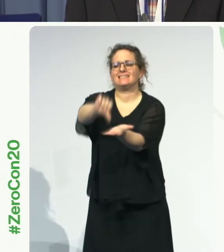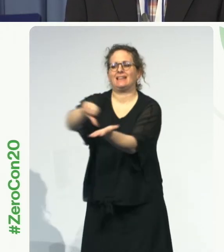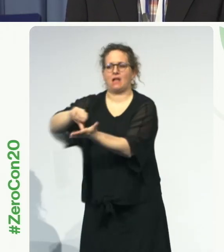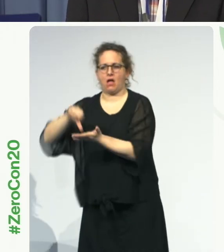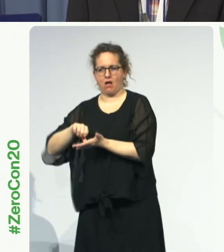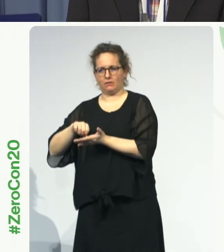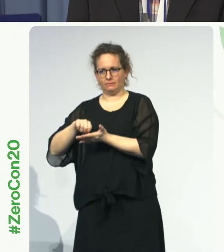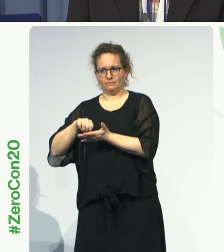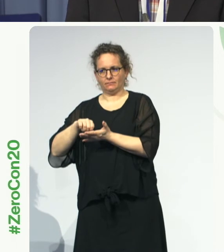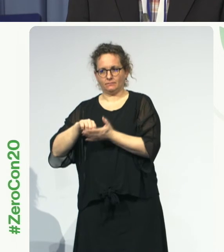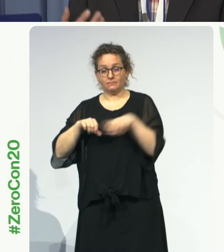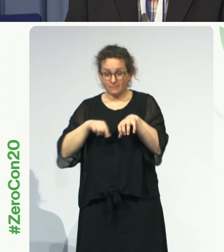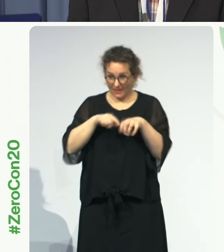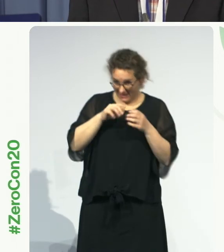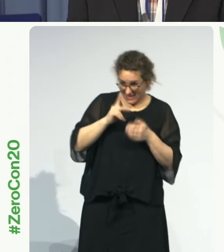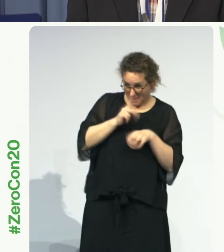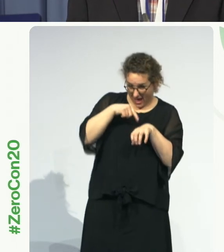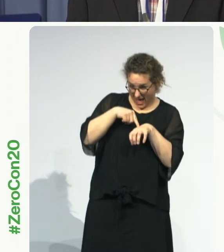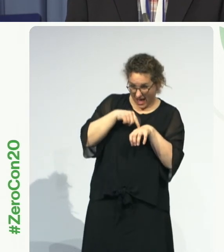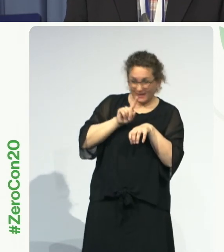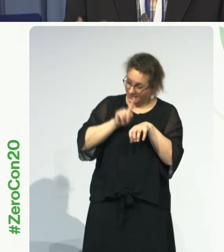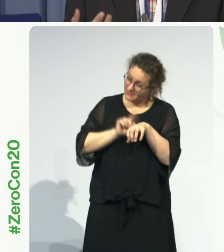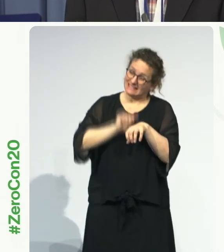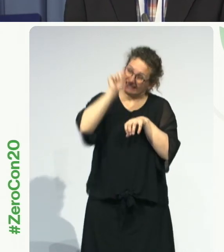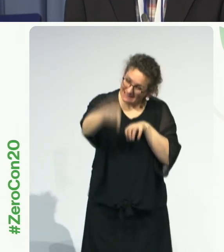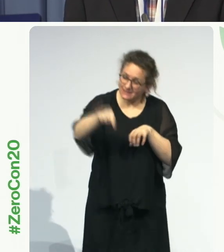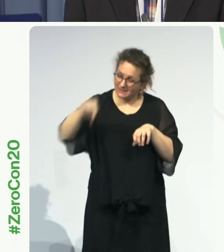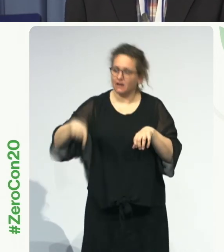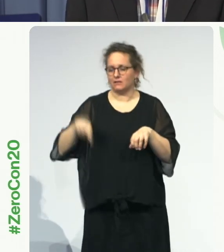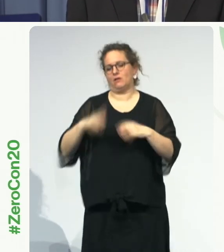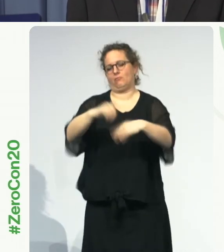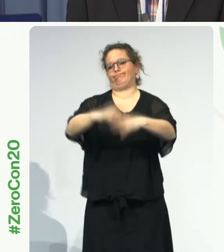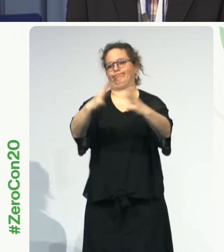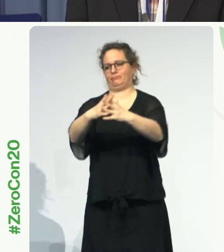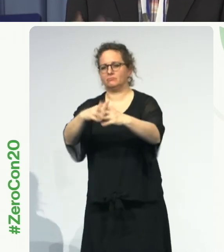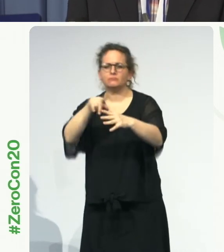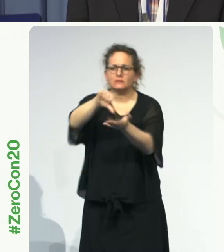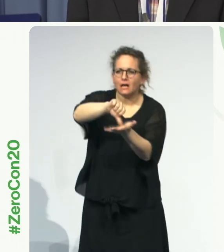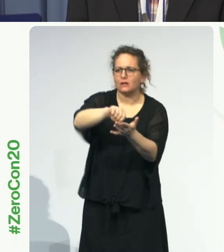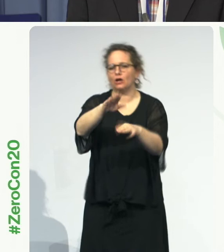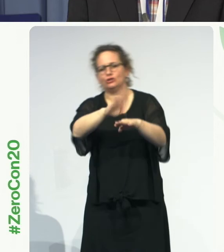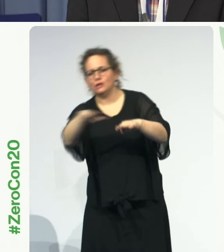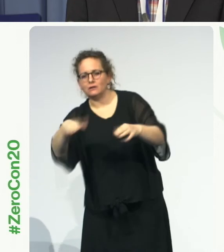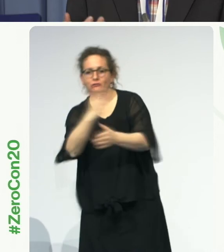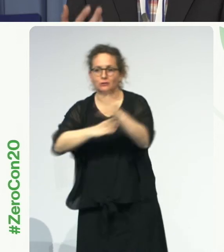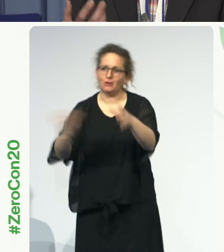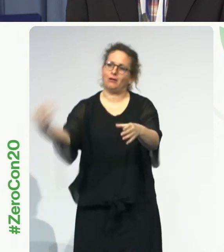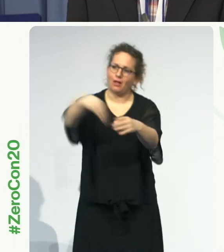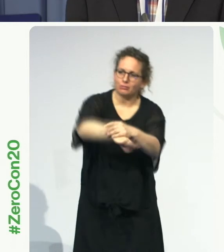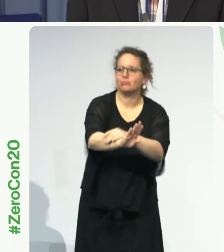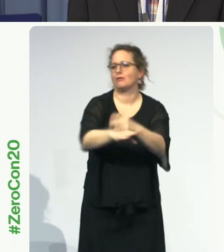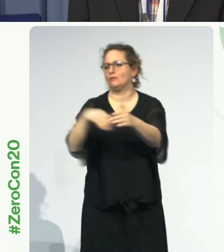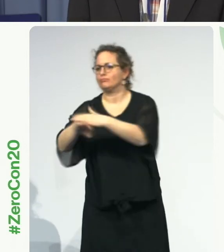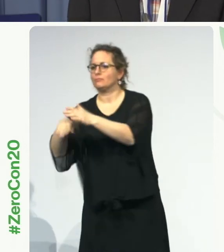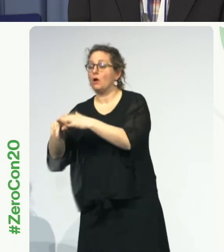or other big cities. We wanted to find and support the poorest children, the poorest families with